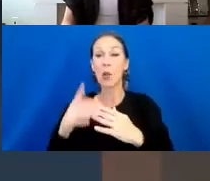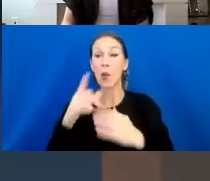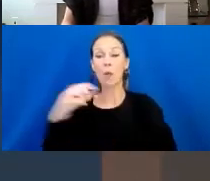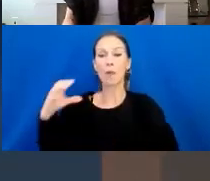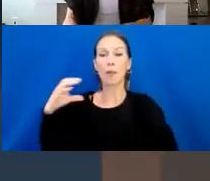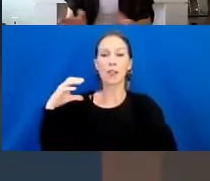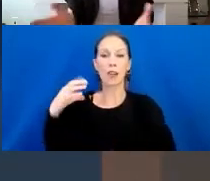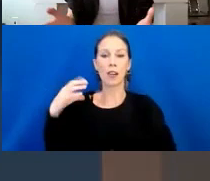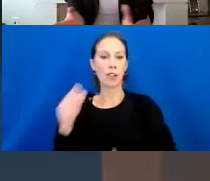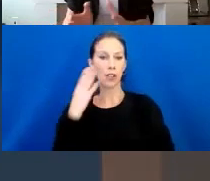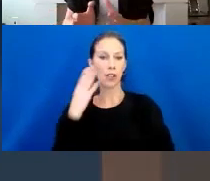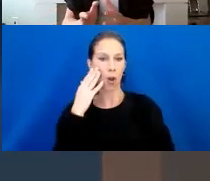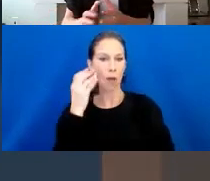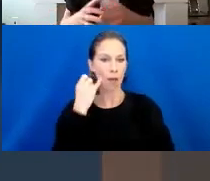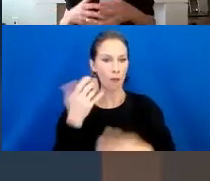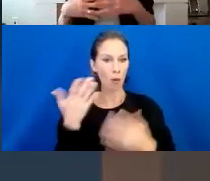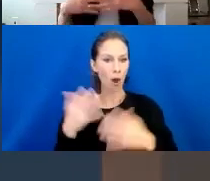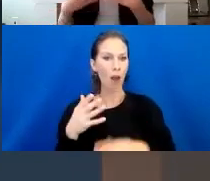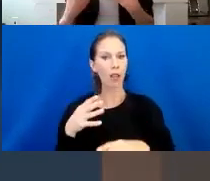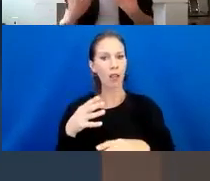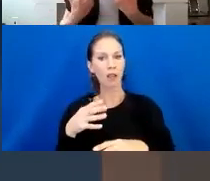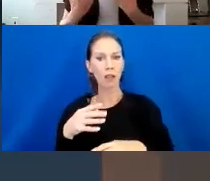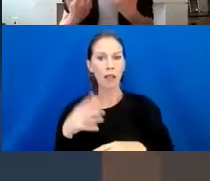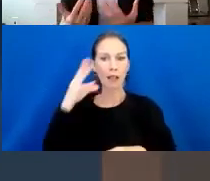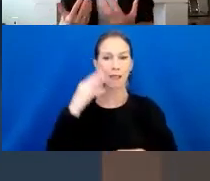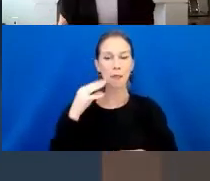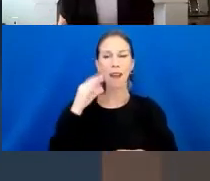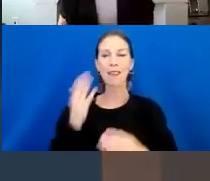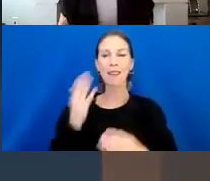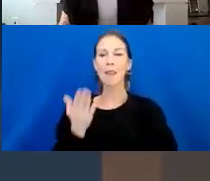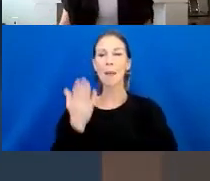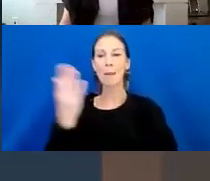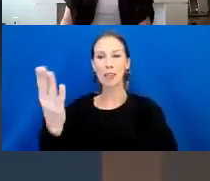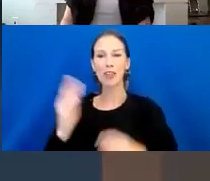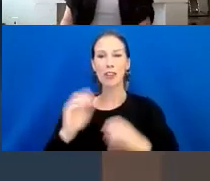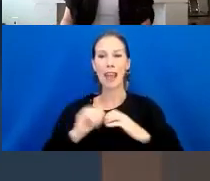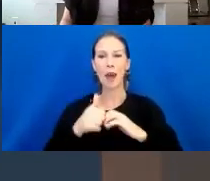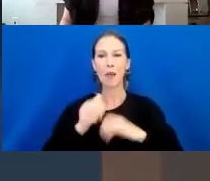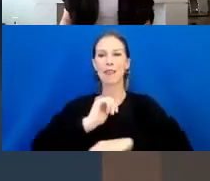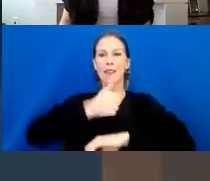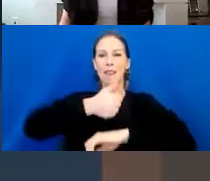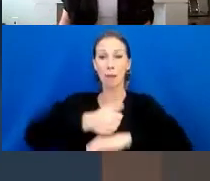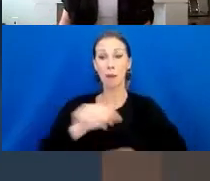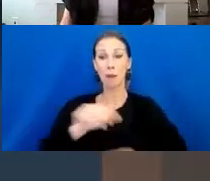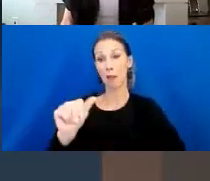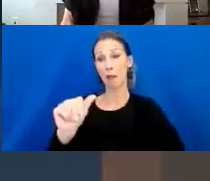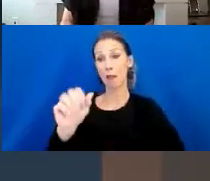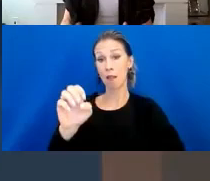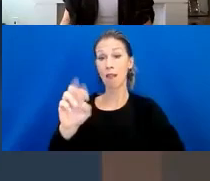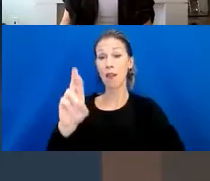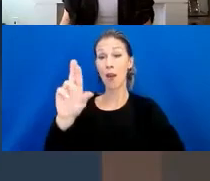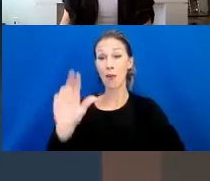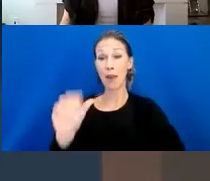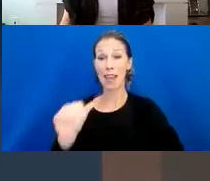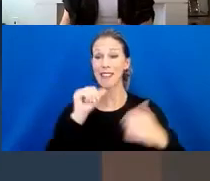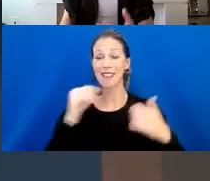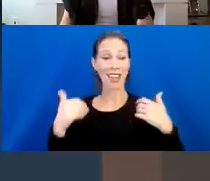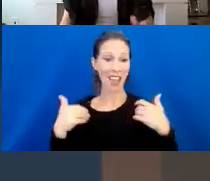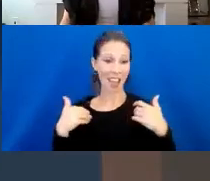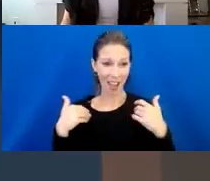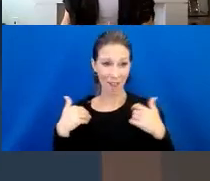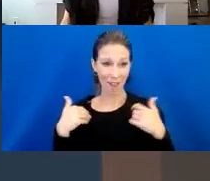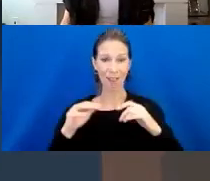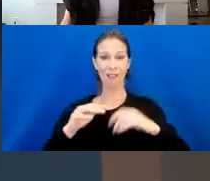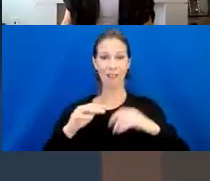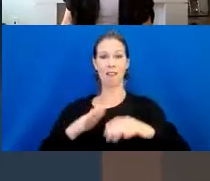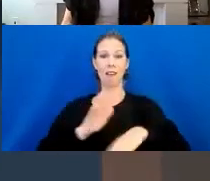submission in terms of how the construction of it. AERA doesn't have a mechanistic